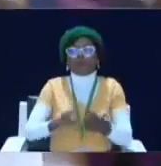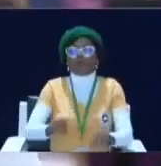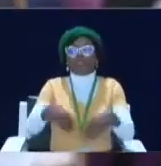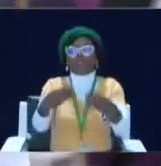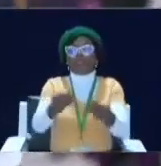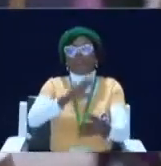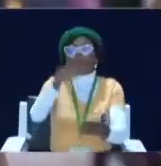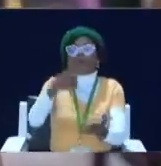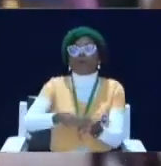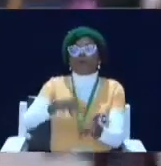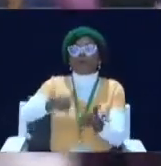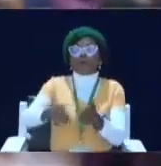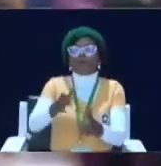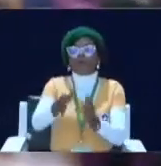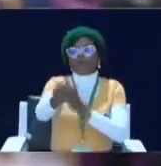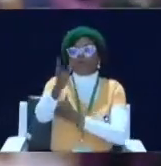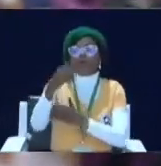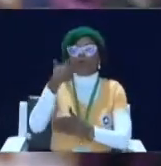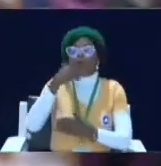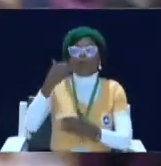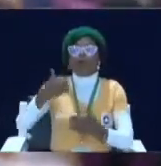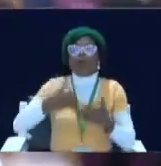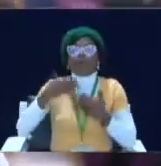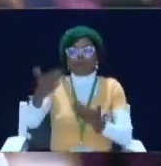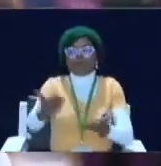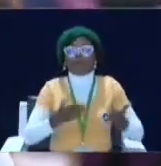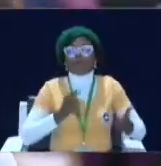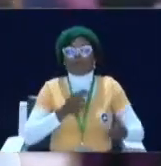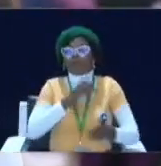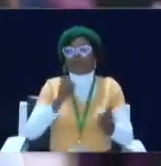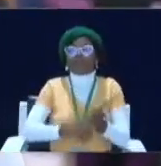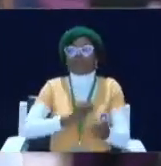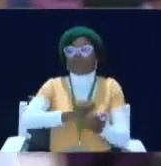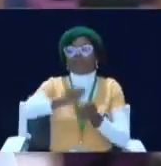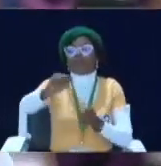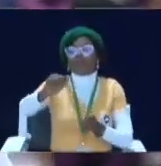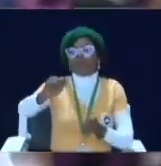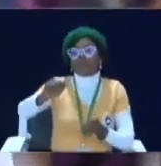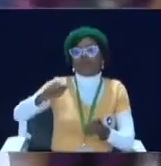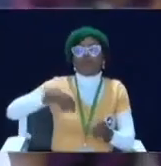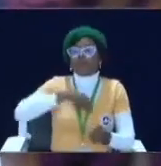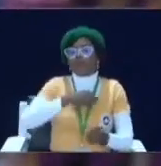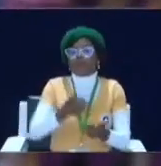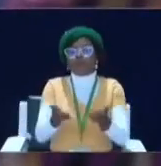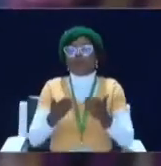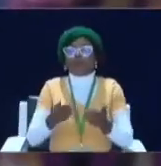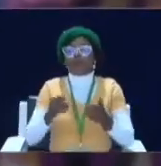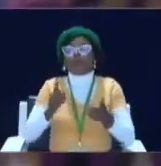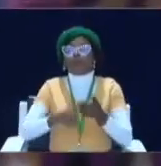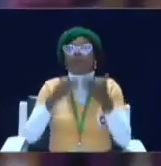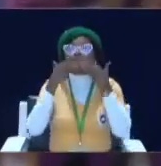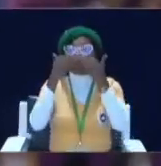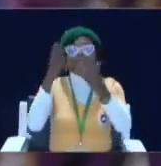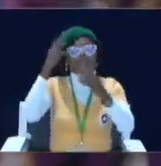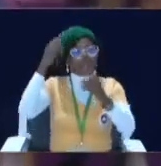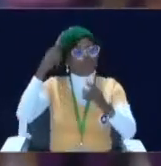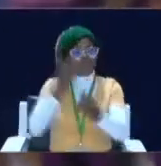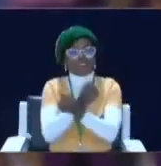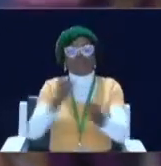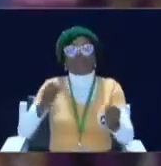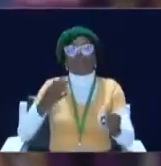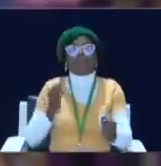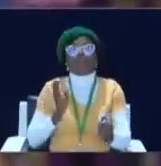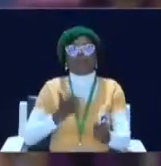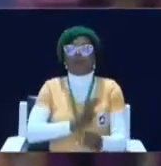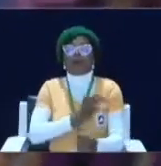God who has brought us this far. And we want to thank him for the salvation of our soul